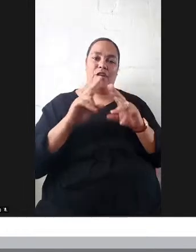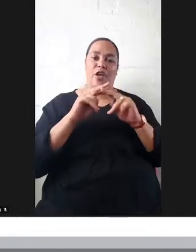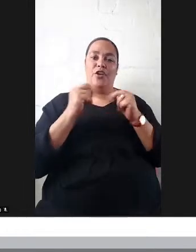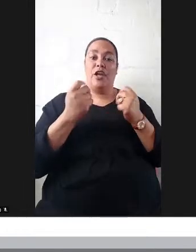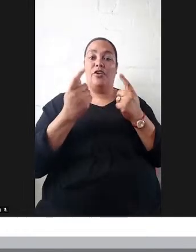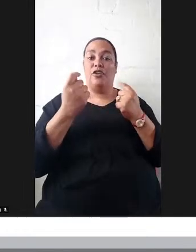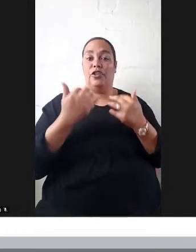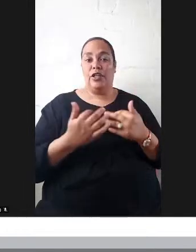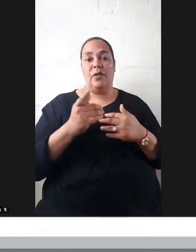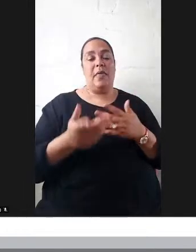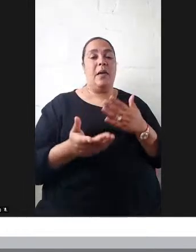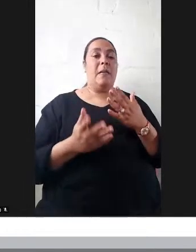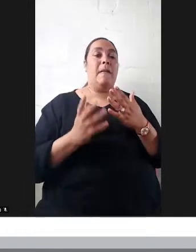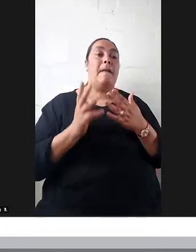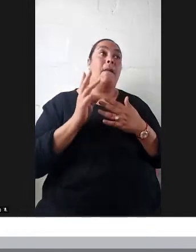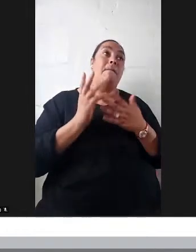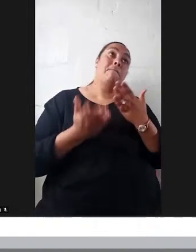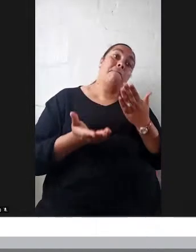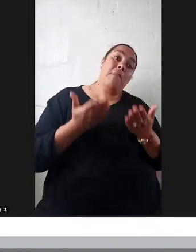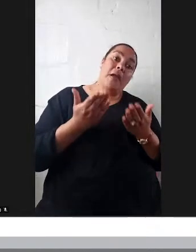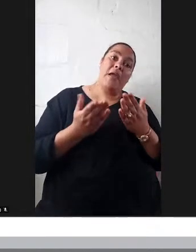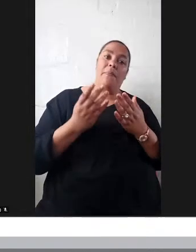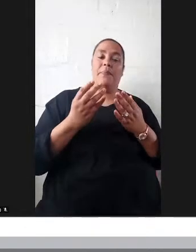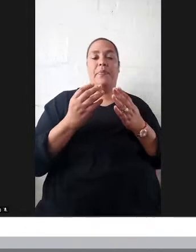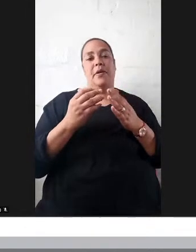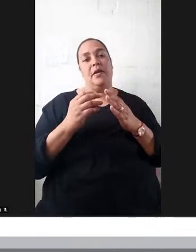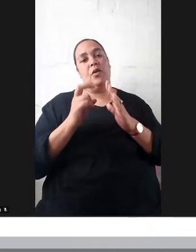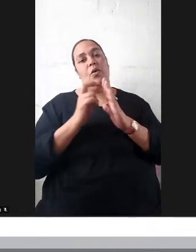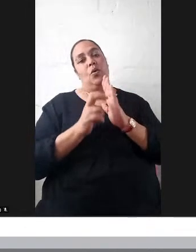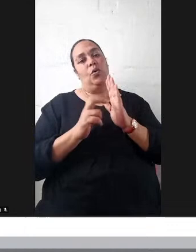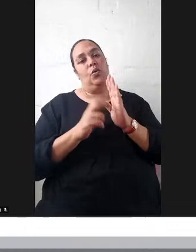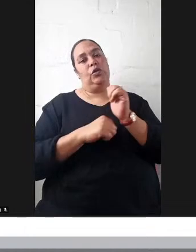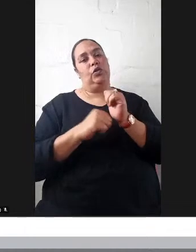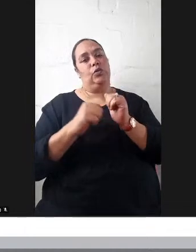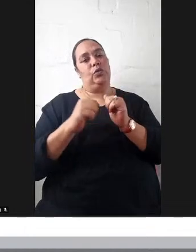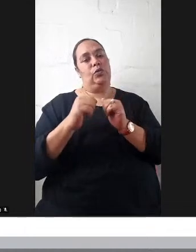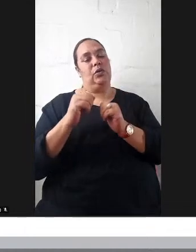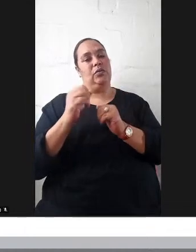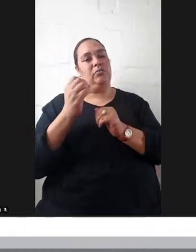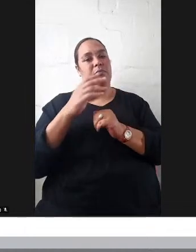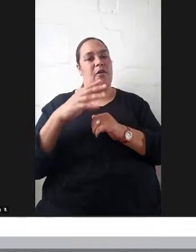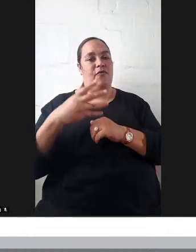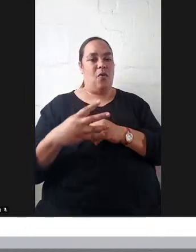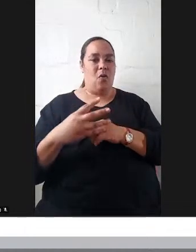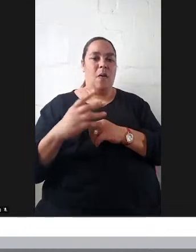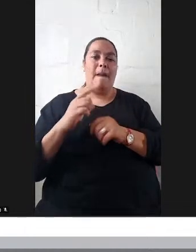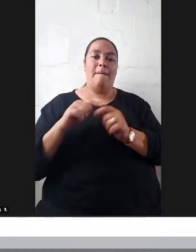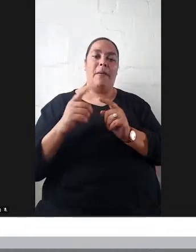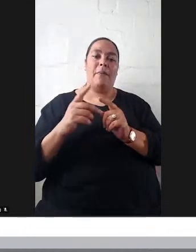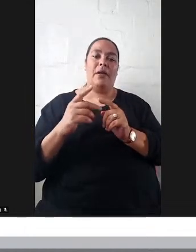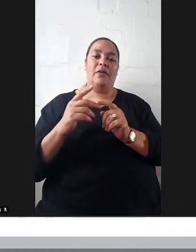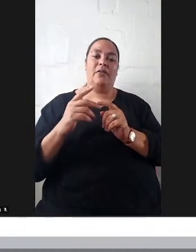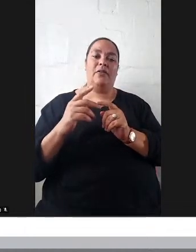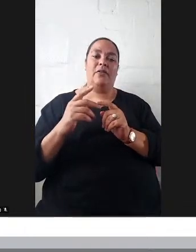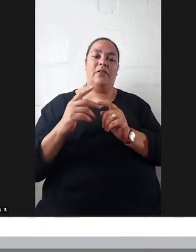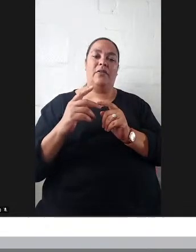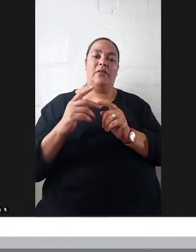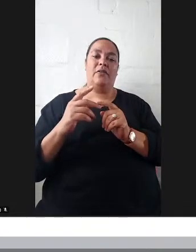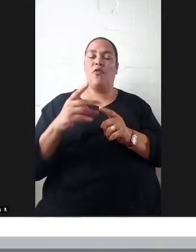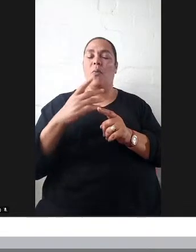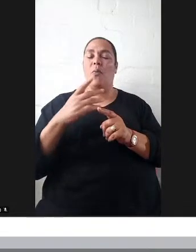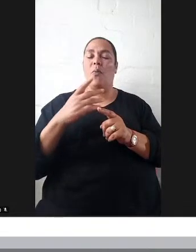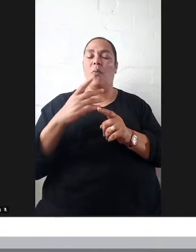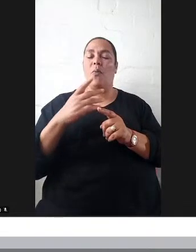may review Instruction Note 4, I think it is, the OAG may review Instruction Note 4 that limits the amount